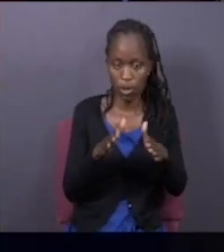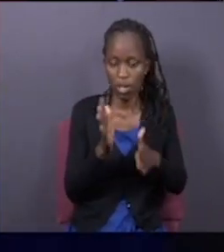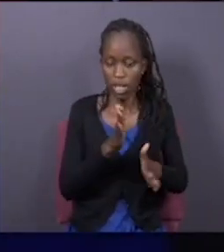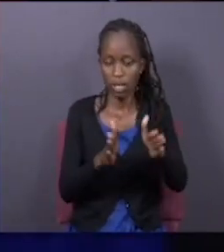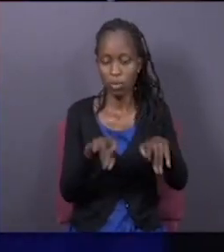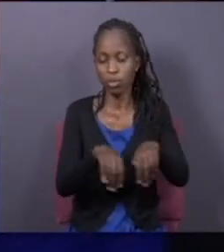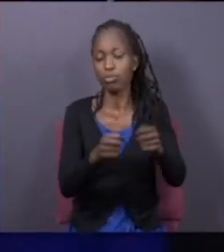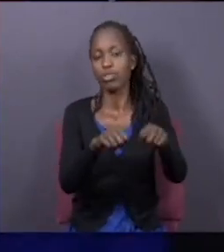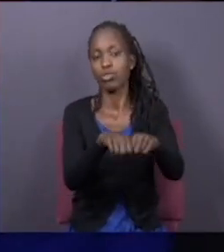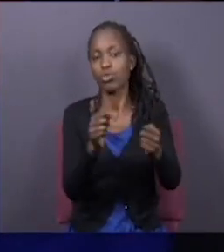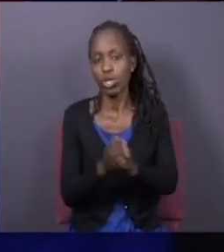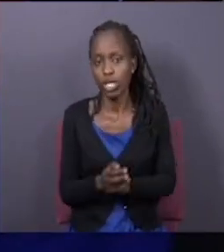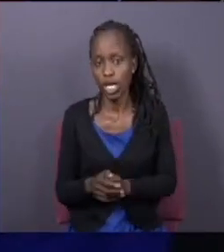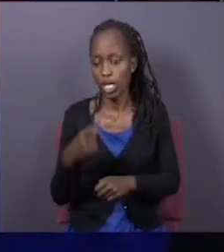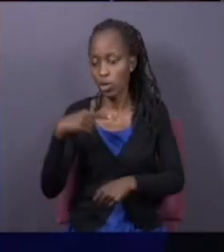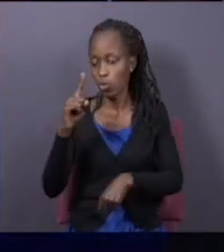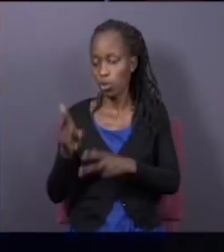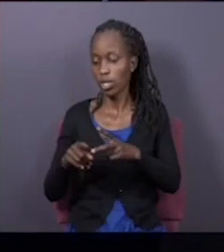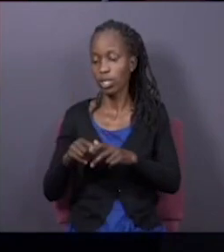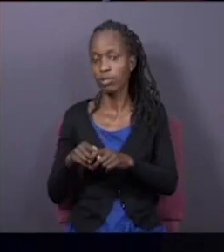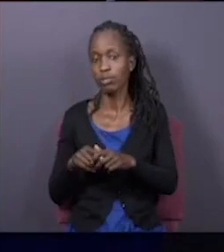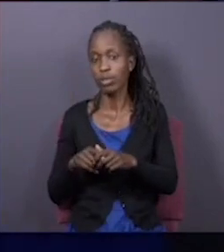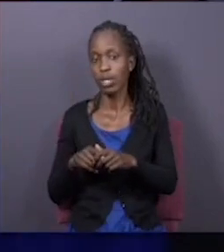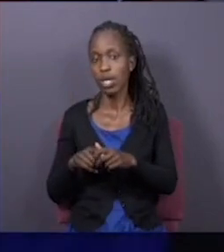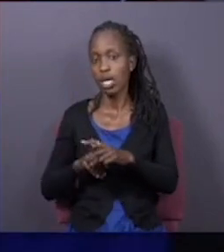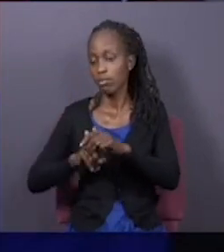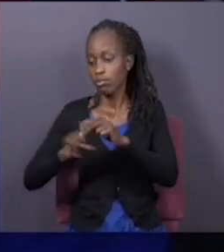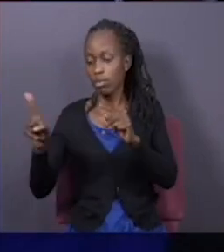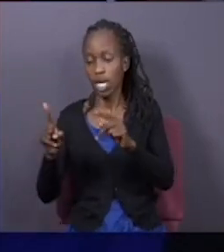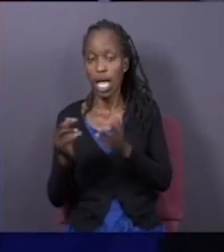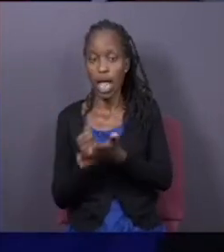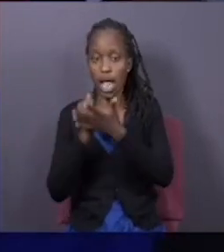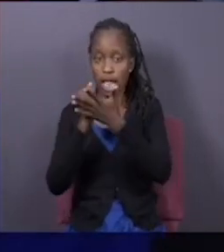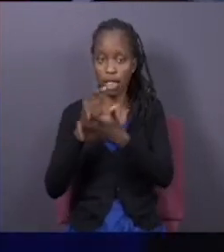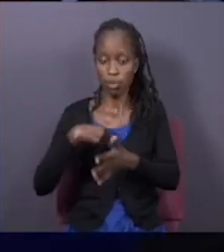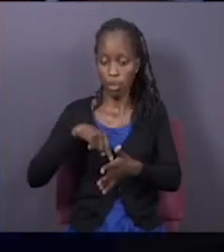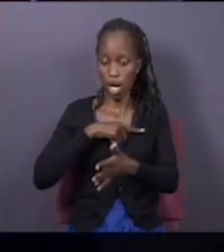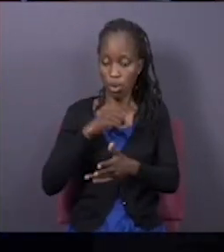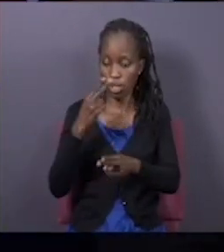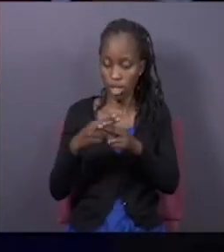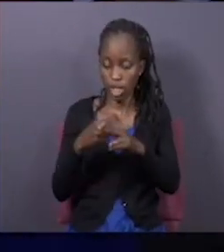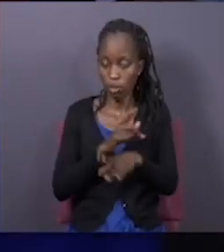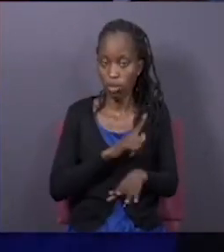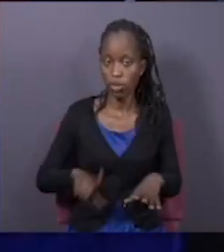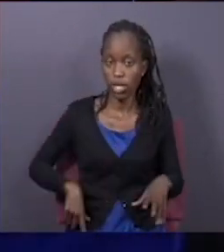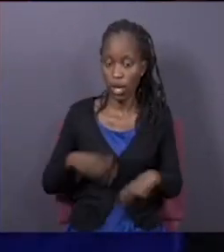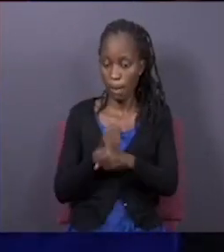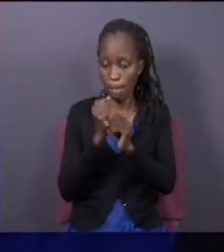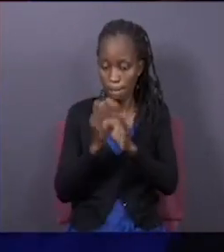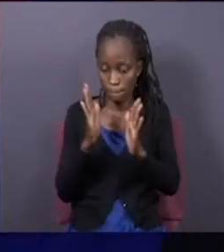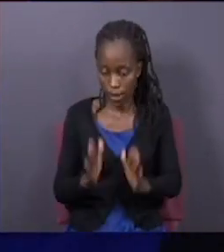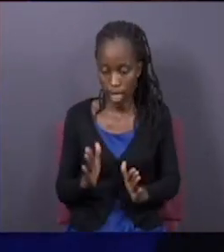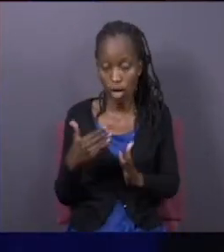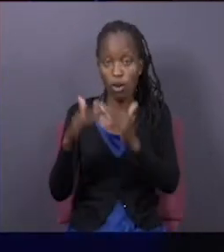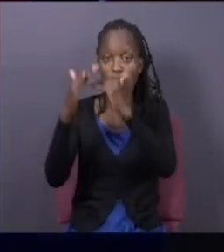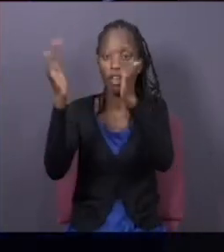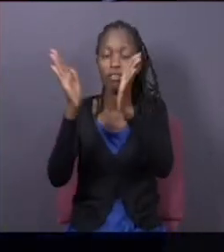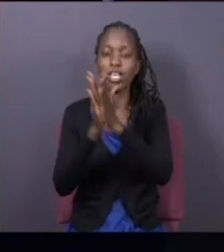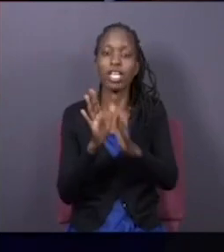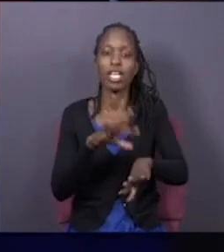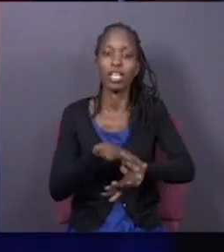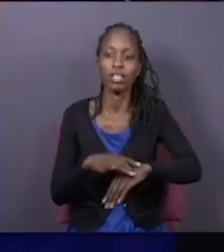broken and we have escaped. Our help is in the name of the Lord, the maker of heaven and